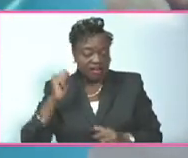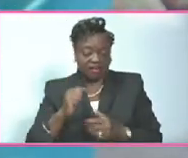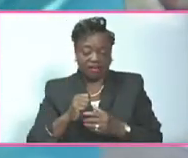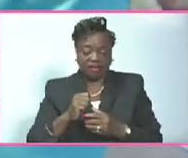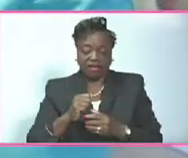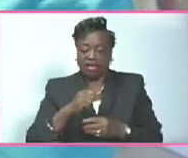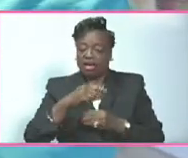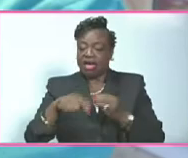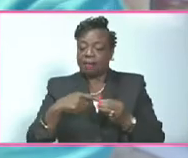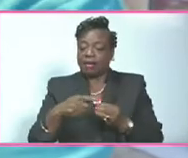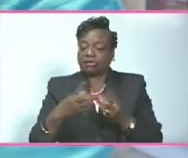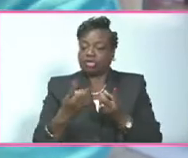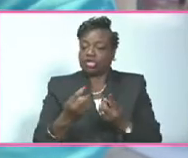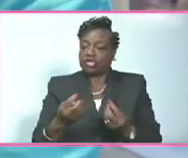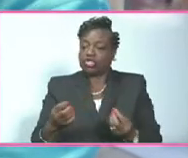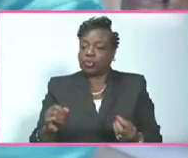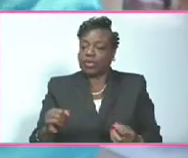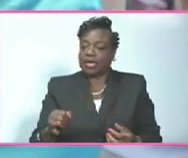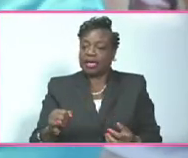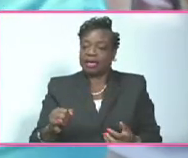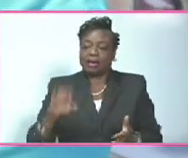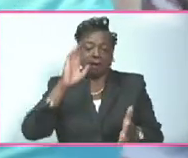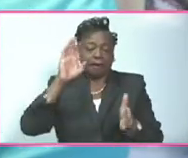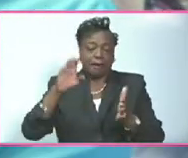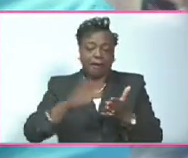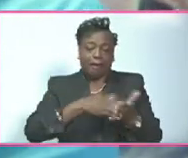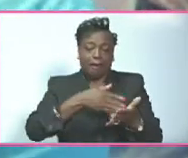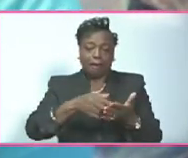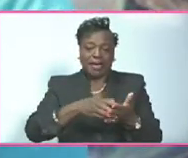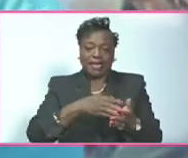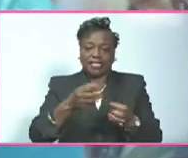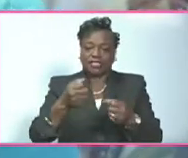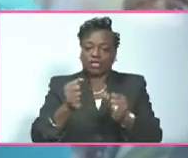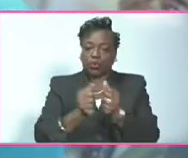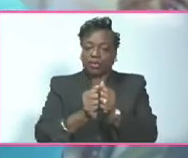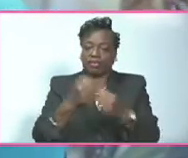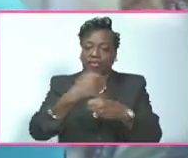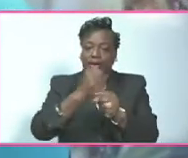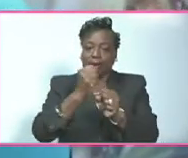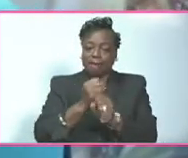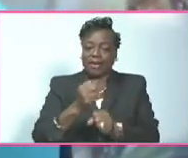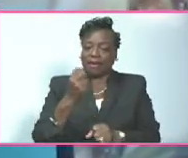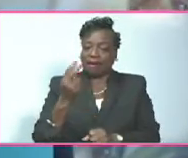doing portraits or paintings with makeup. Mm-hmm. And because it's so unique,